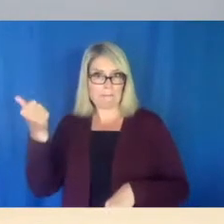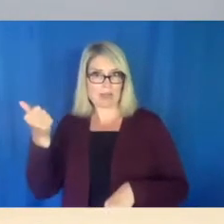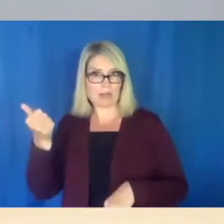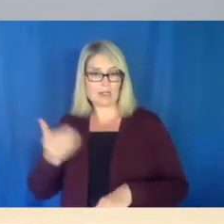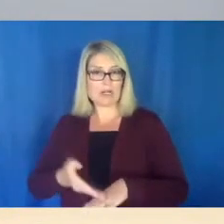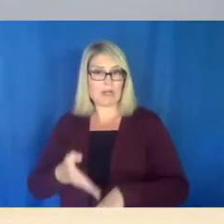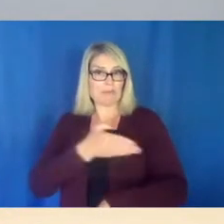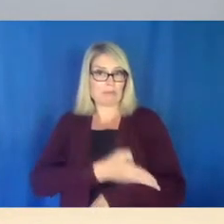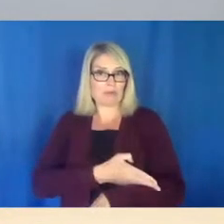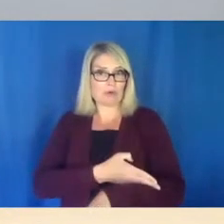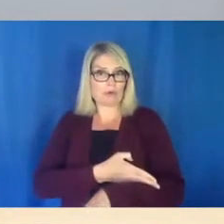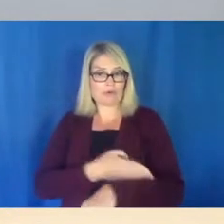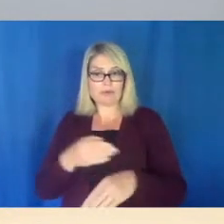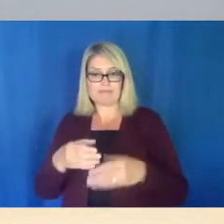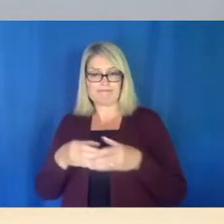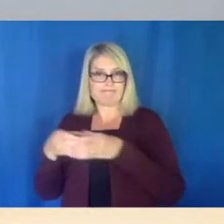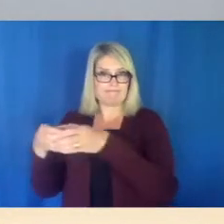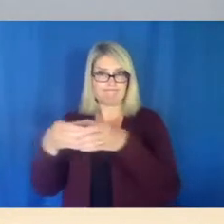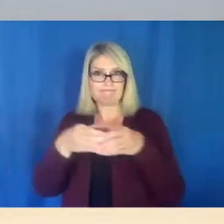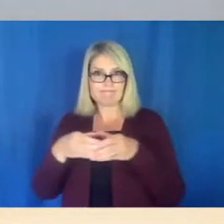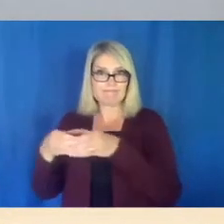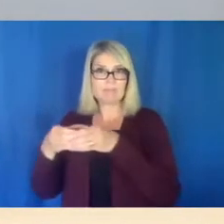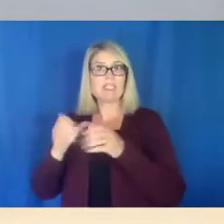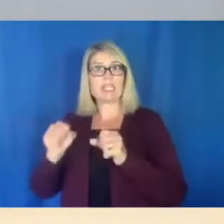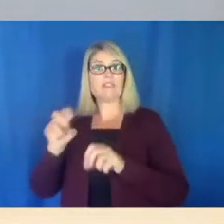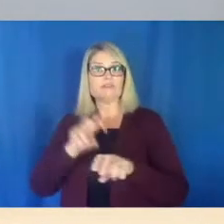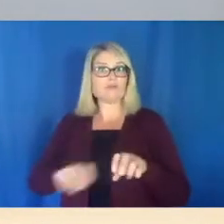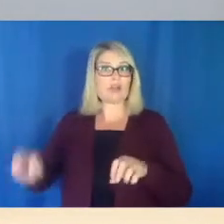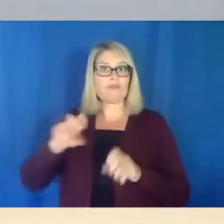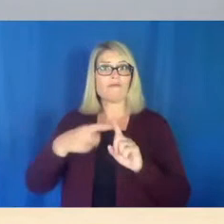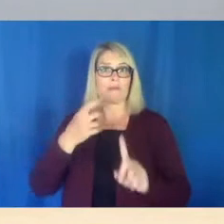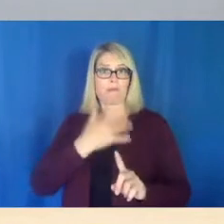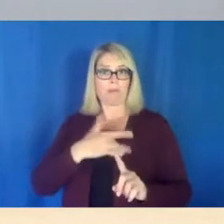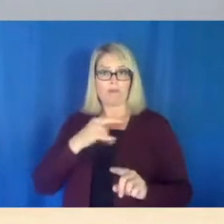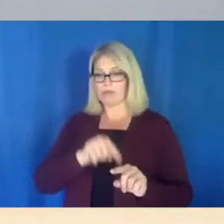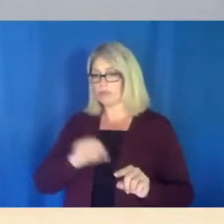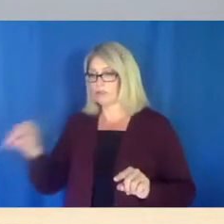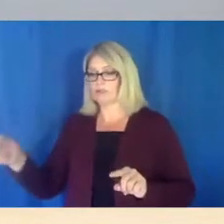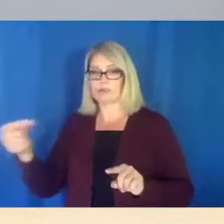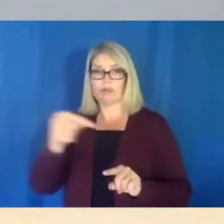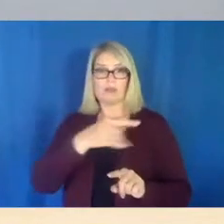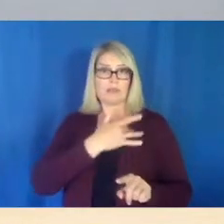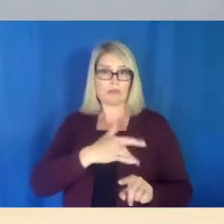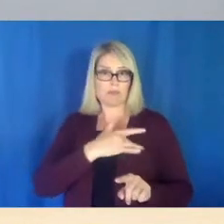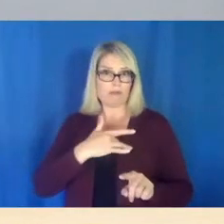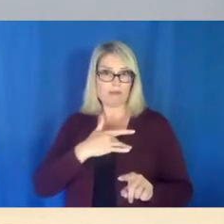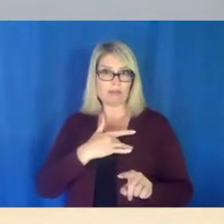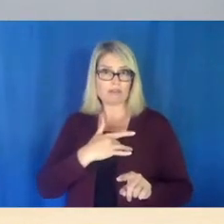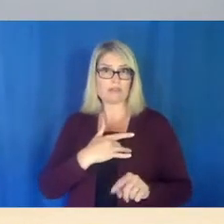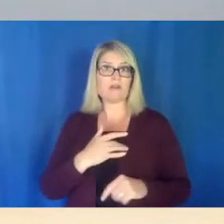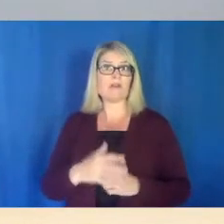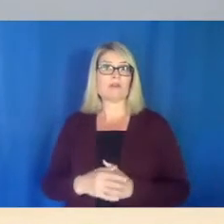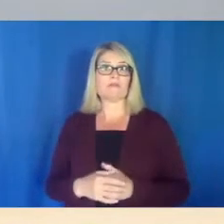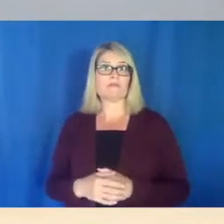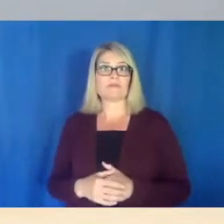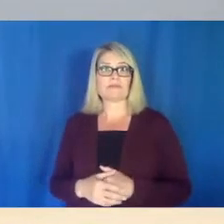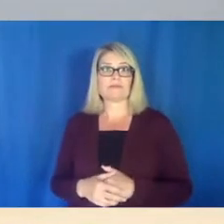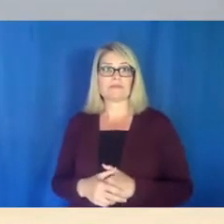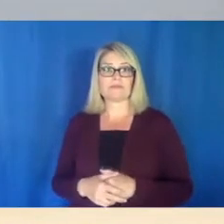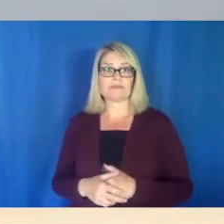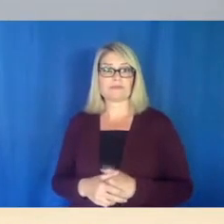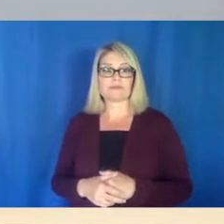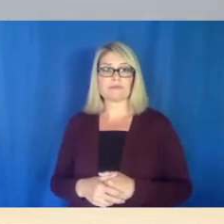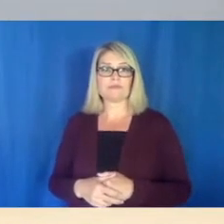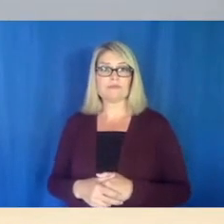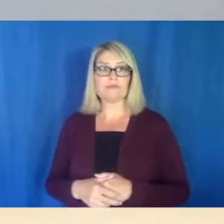rules that still exist, from province to province? Or should Atlantic Canadians just expect to have a slightly different